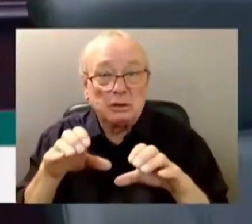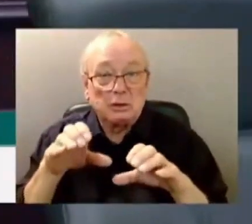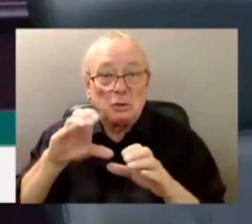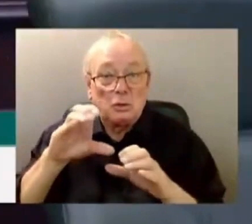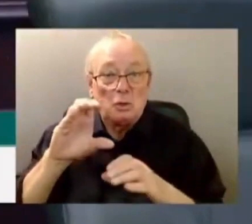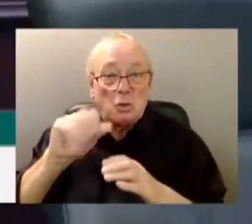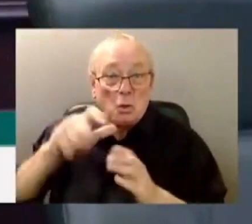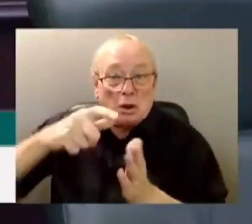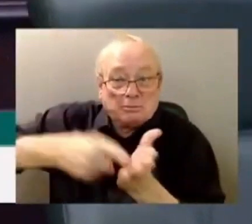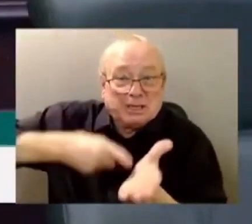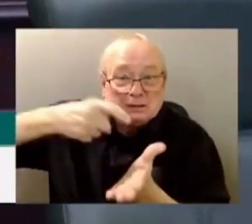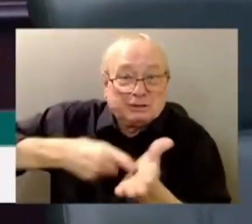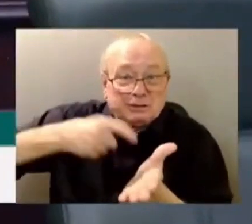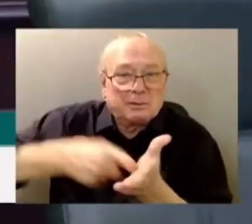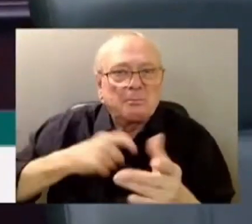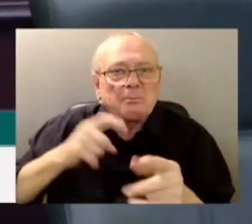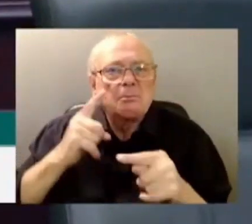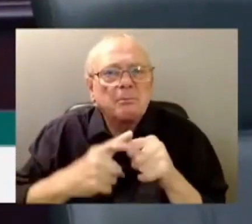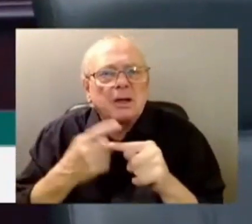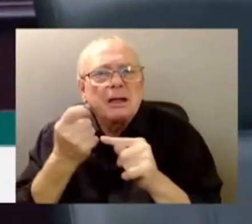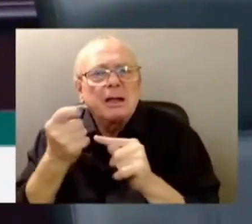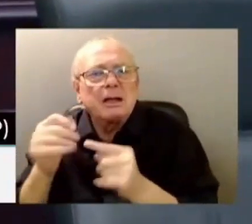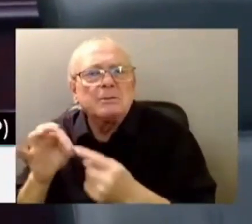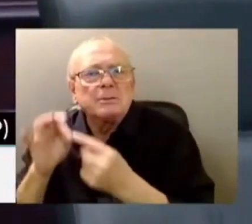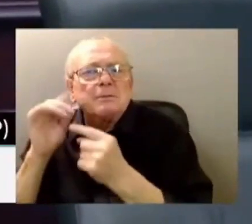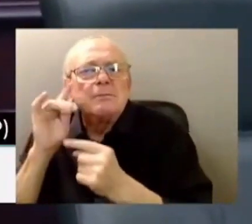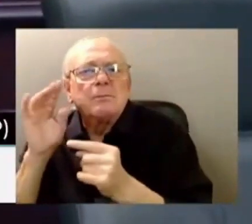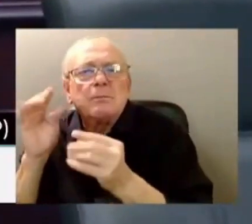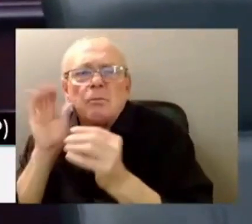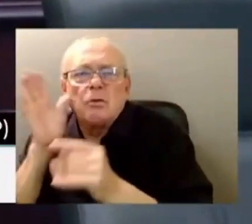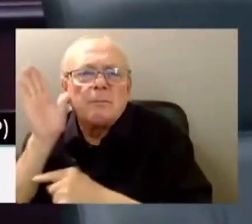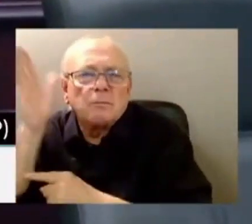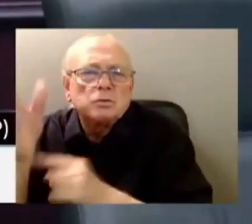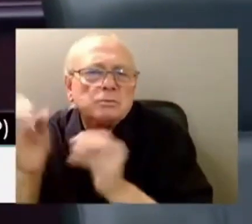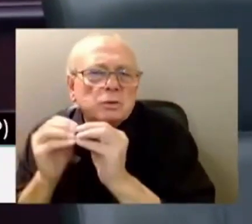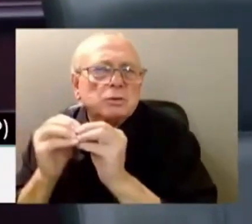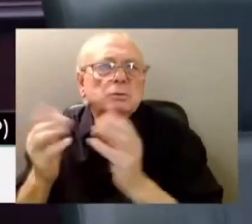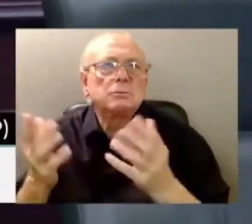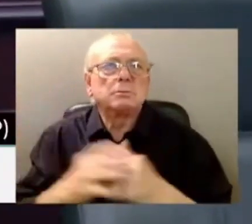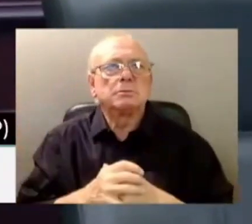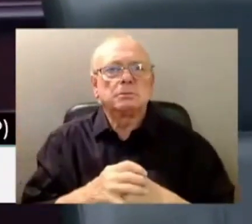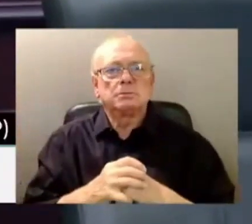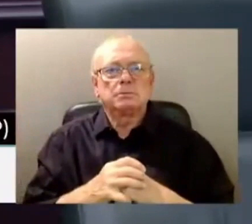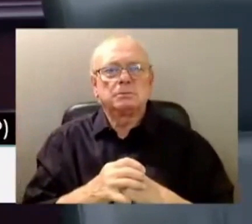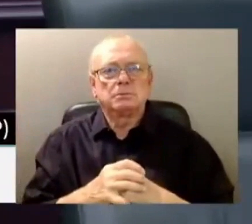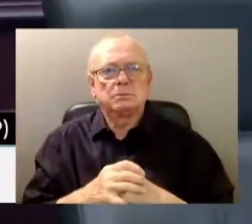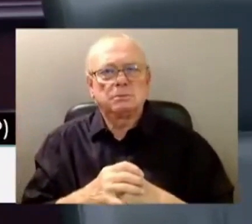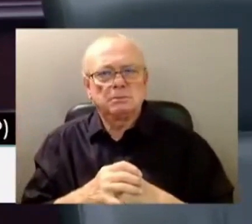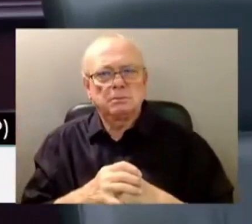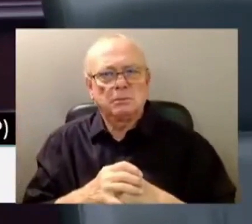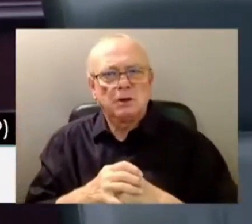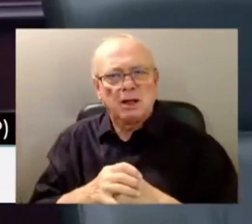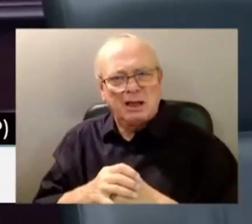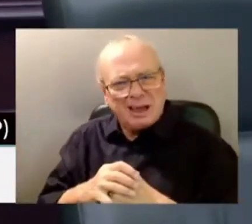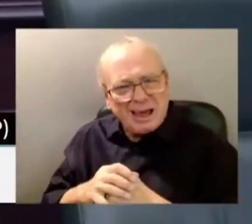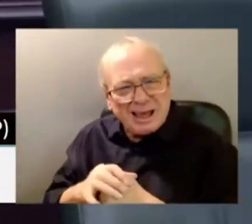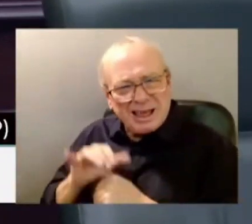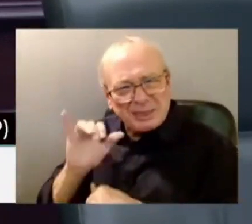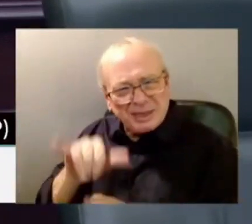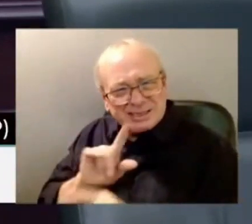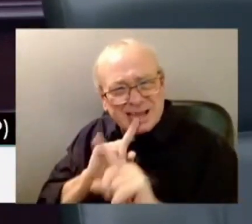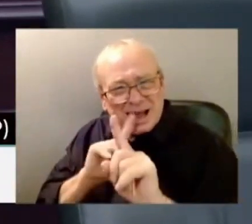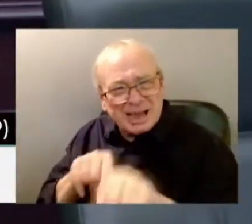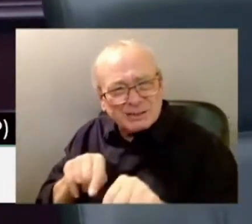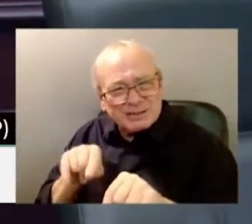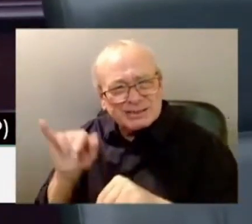It's a little bit of deja vu because I'm pretty sure that's the same answer I heard yesterday, which is basically a non-answer. The Eastern Slopes Protection Act would